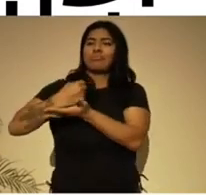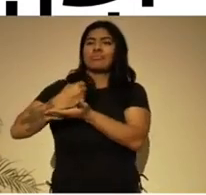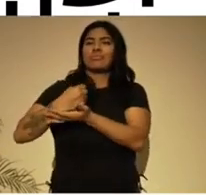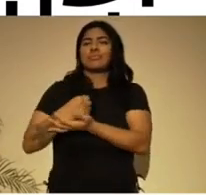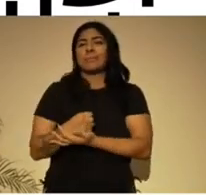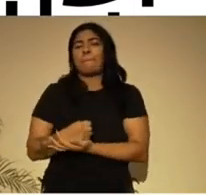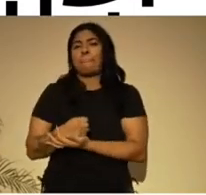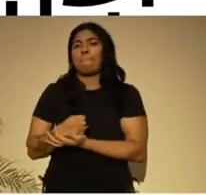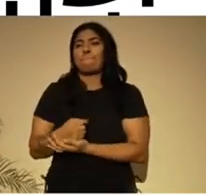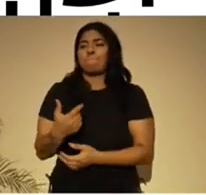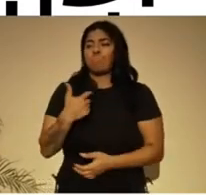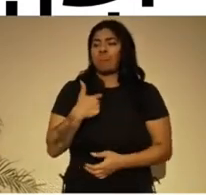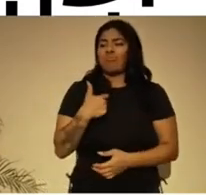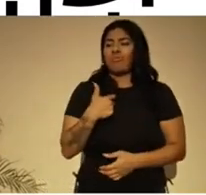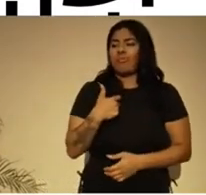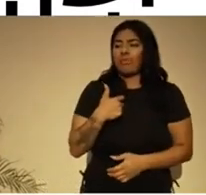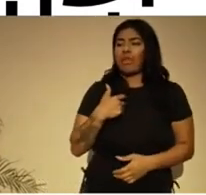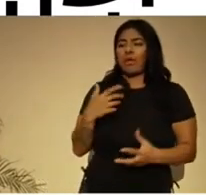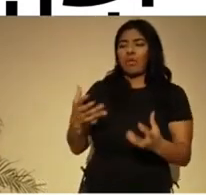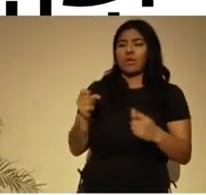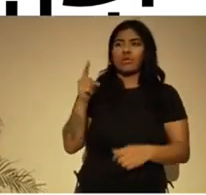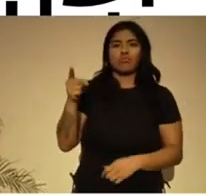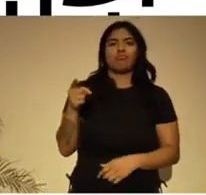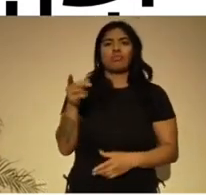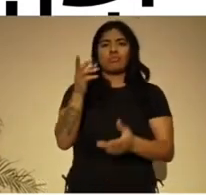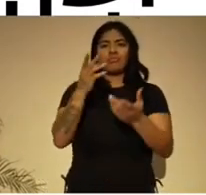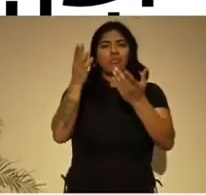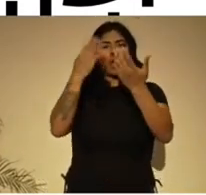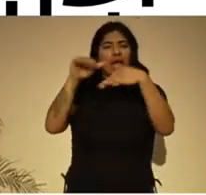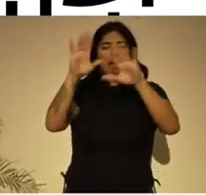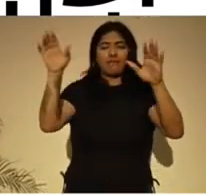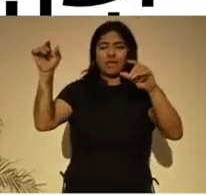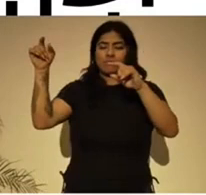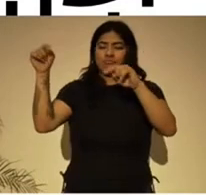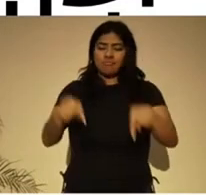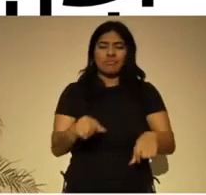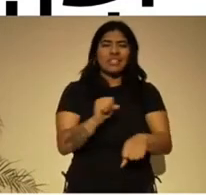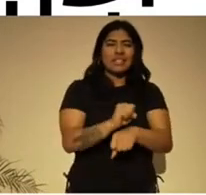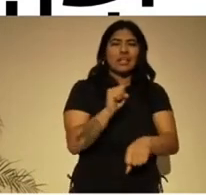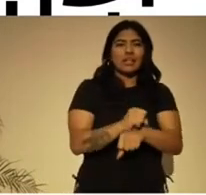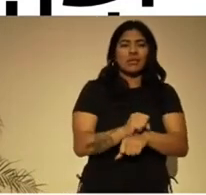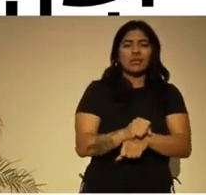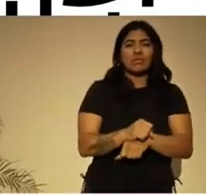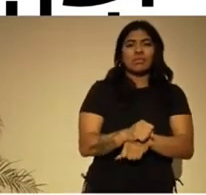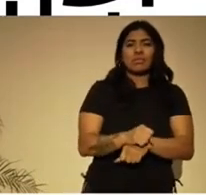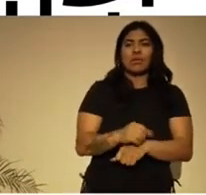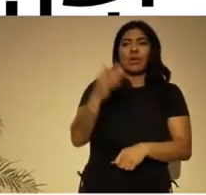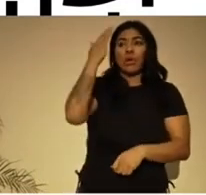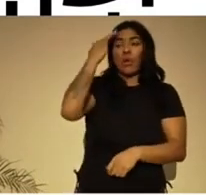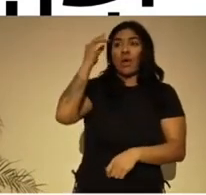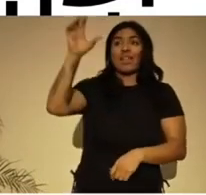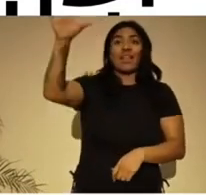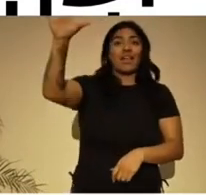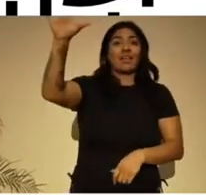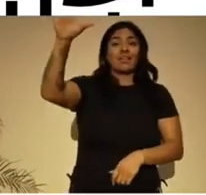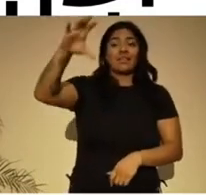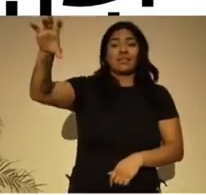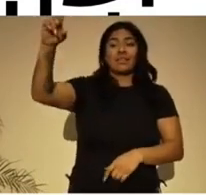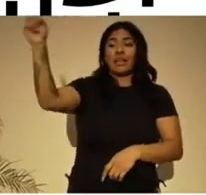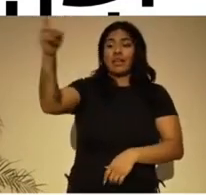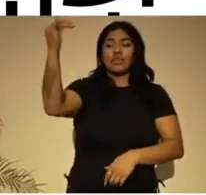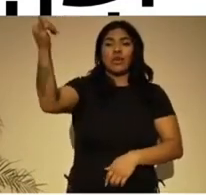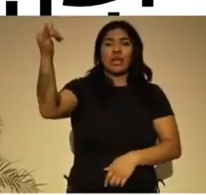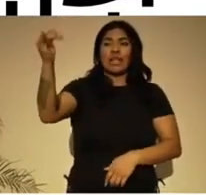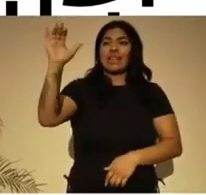I want you to operate heaven down, knowing that this is the prize, knowing that this is the ultimate gain, not